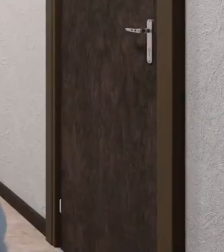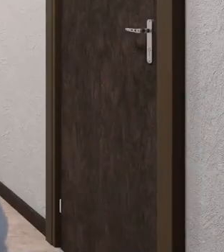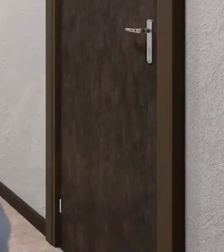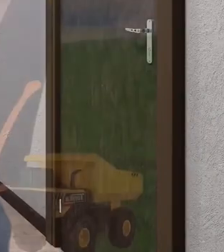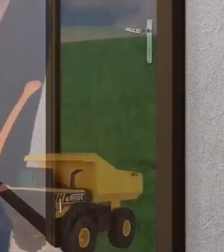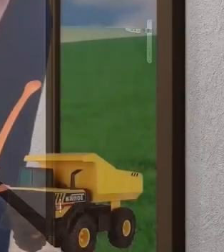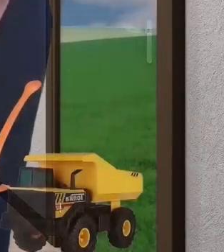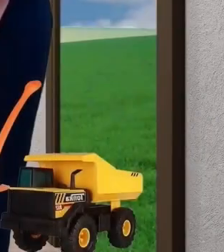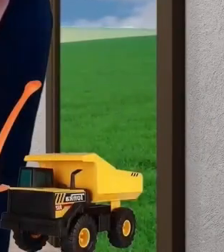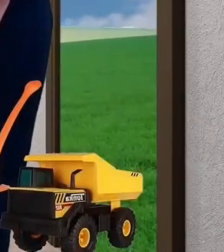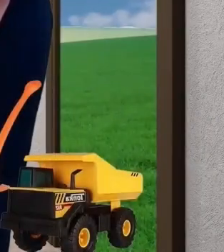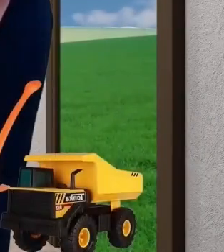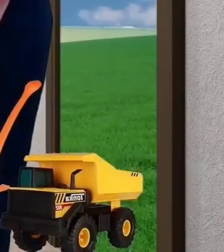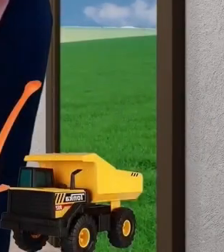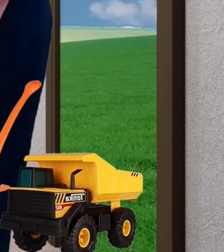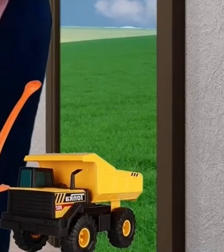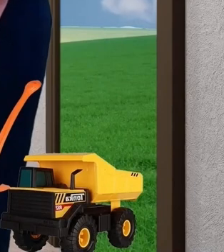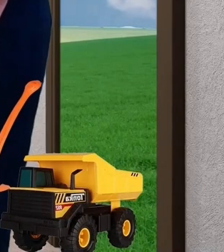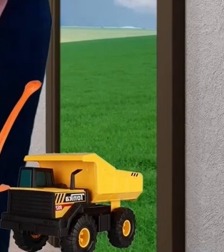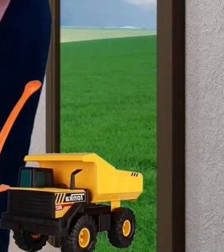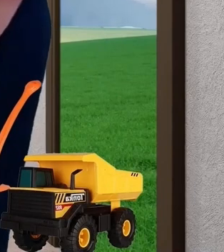I'm in the corridor! Where are the children?